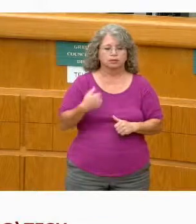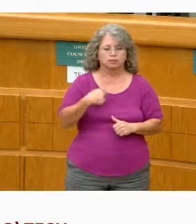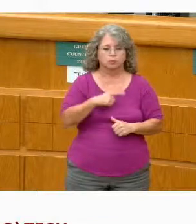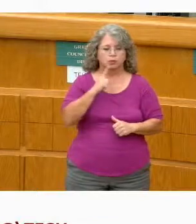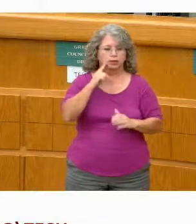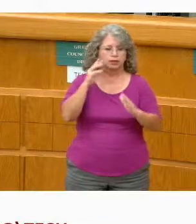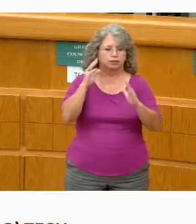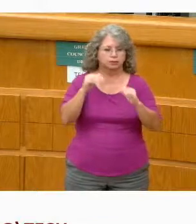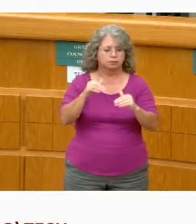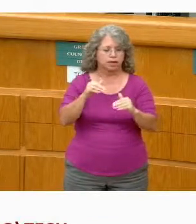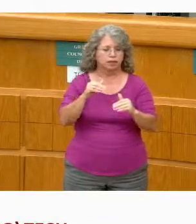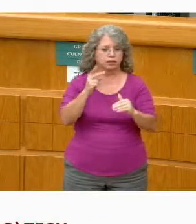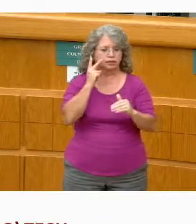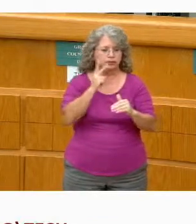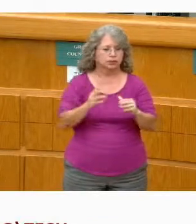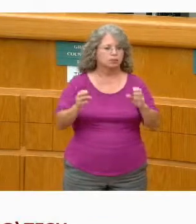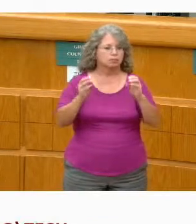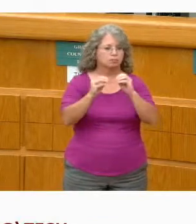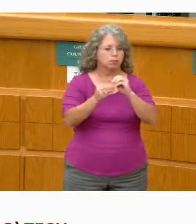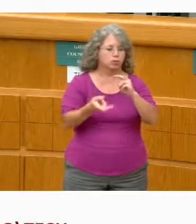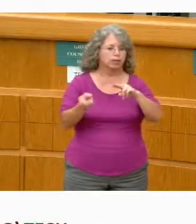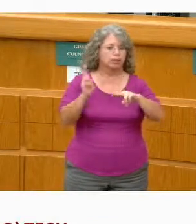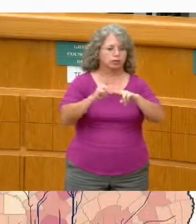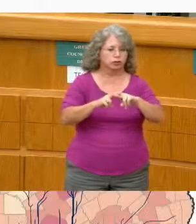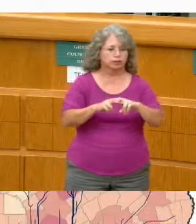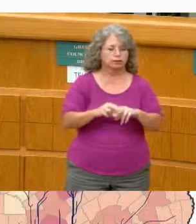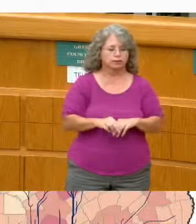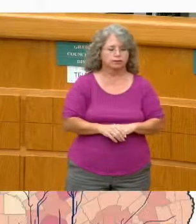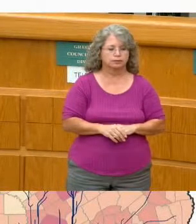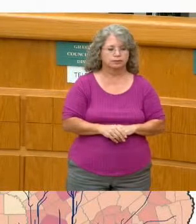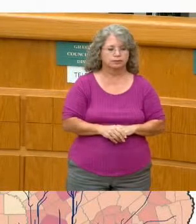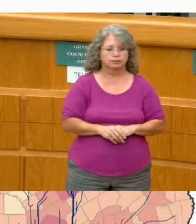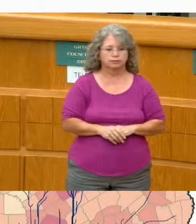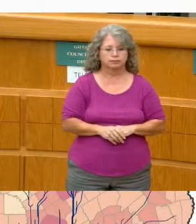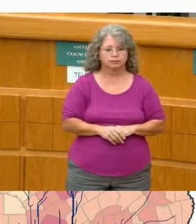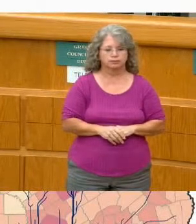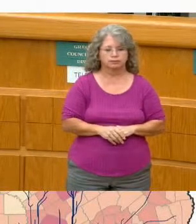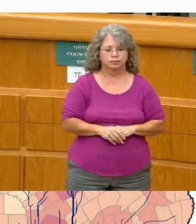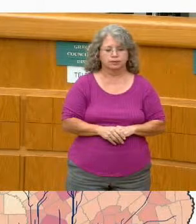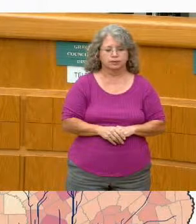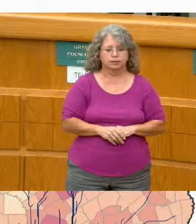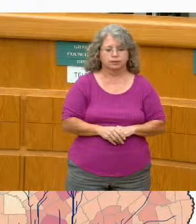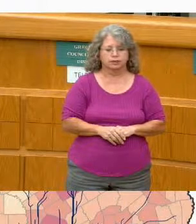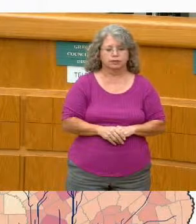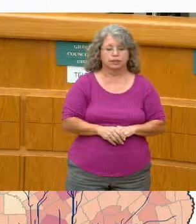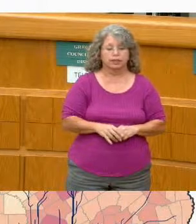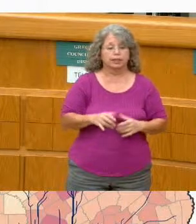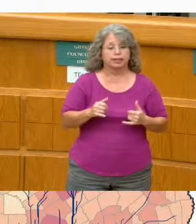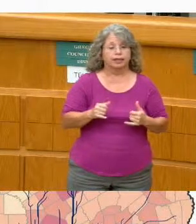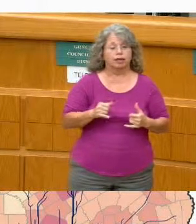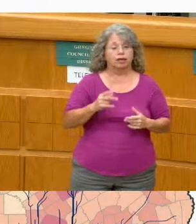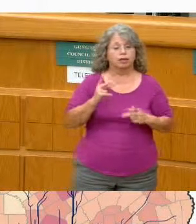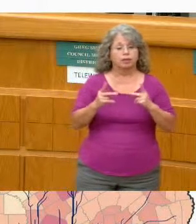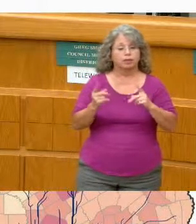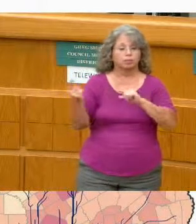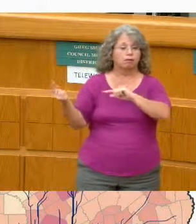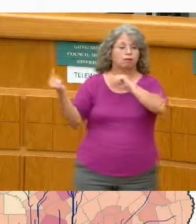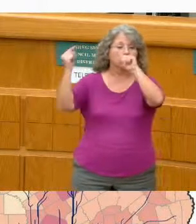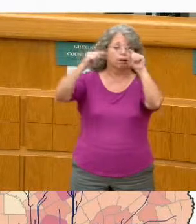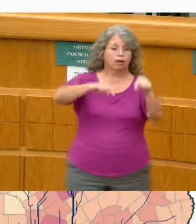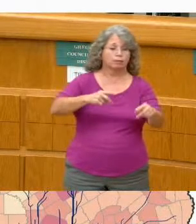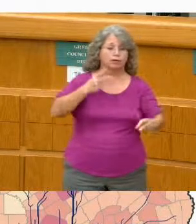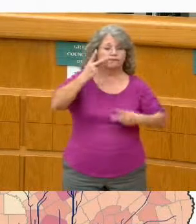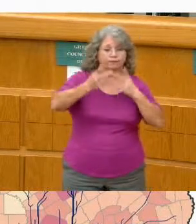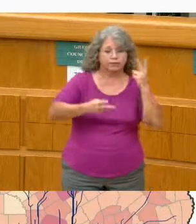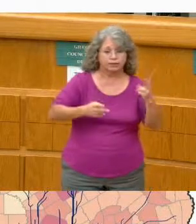with the next bit of data coming this week that we'll see an increase across all of these categories. In terms of visitors to the